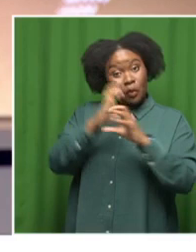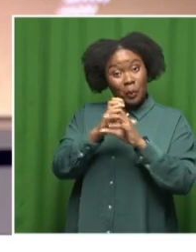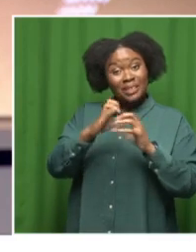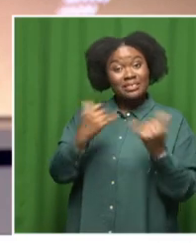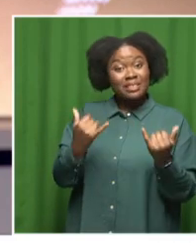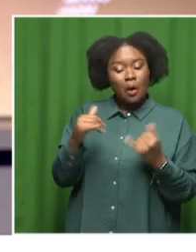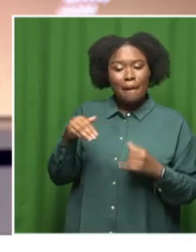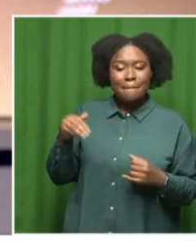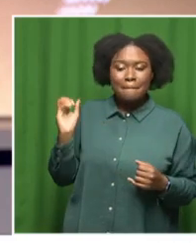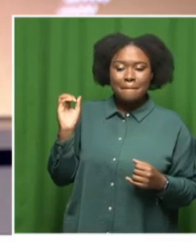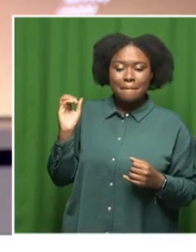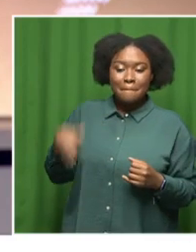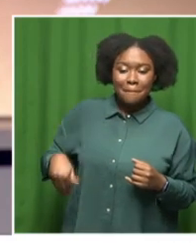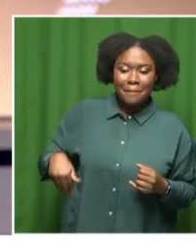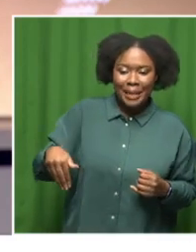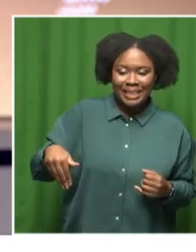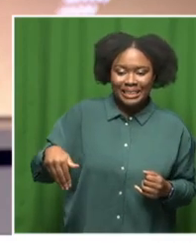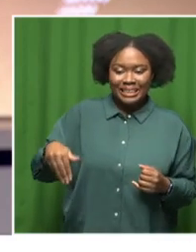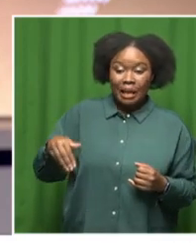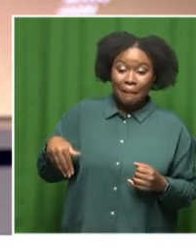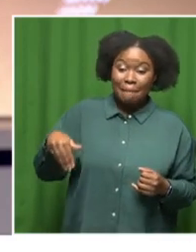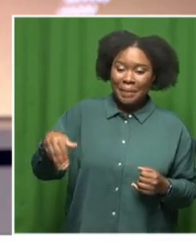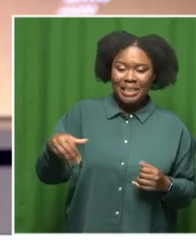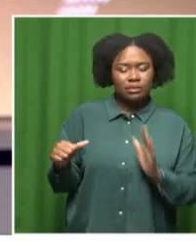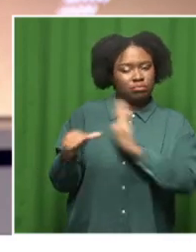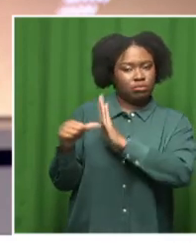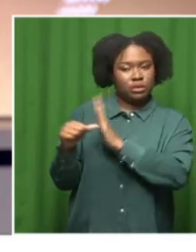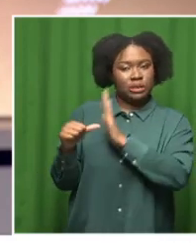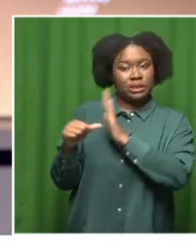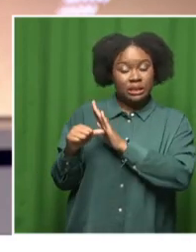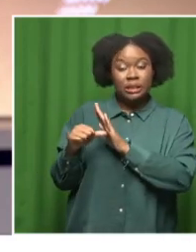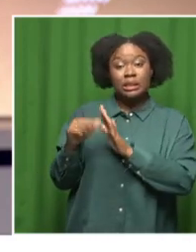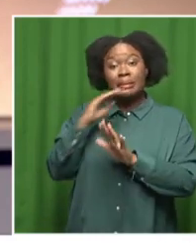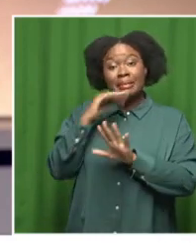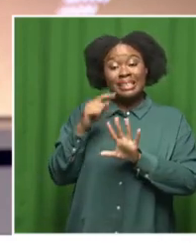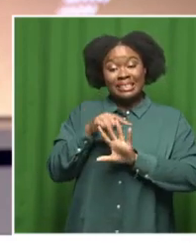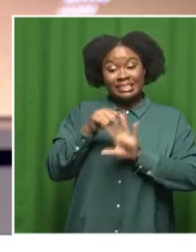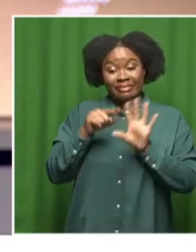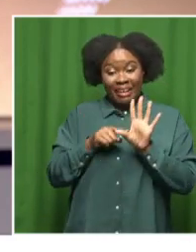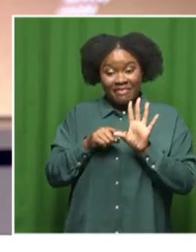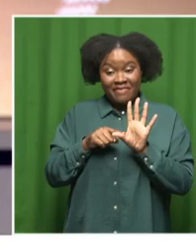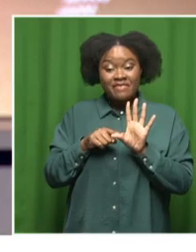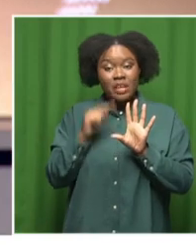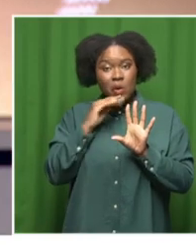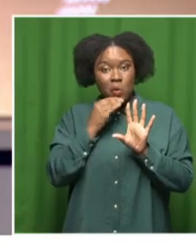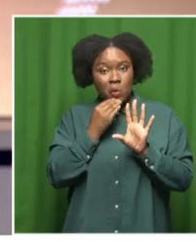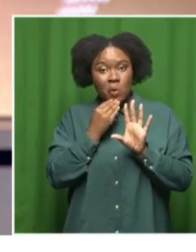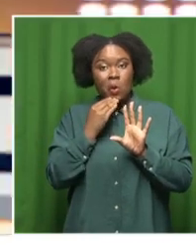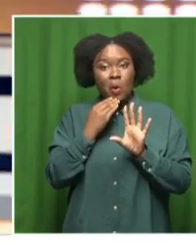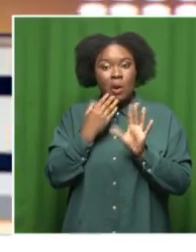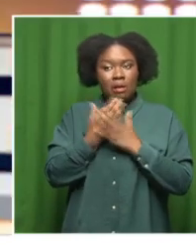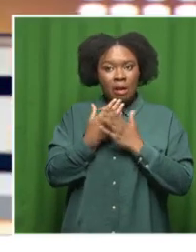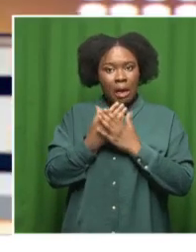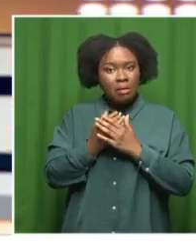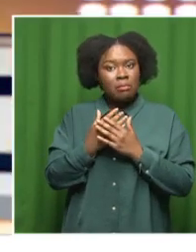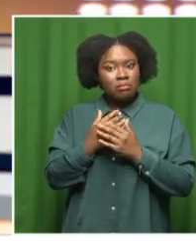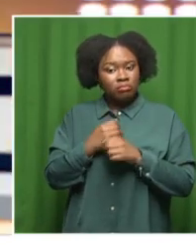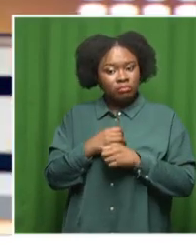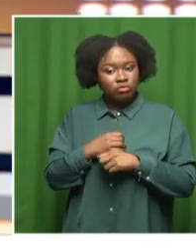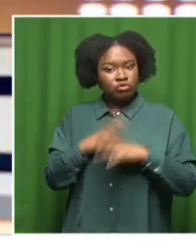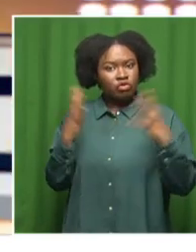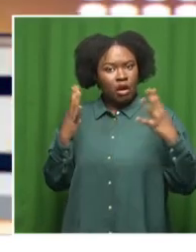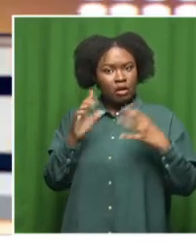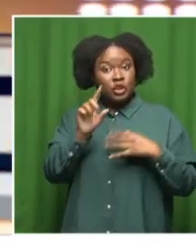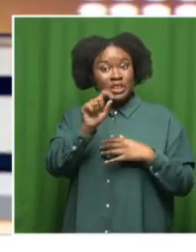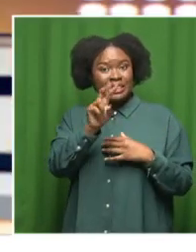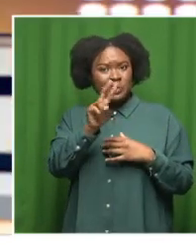is the batting and finding the balance within the top five, fitting in individuals who are going to convert good starts. It's T20